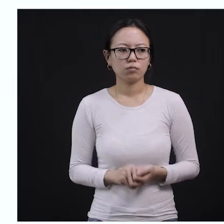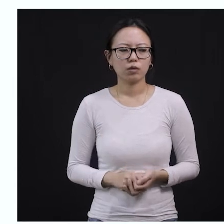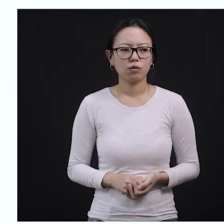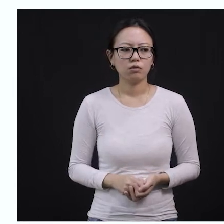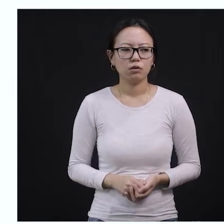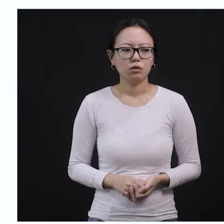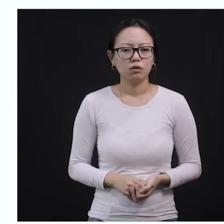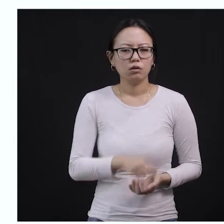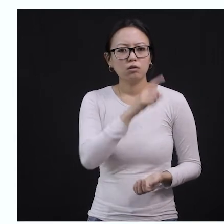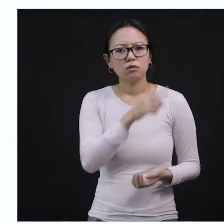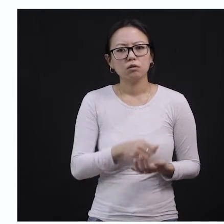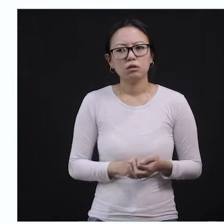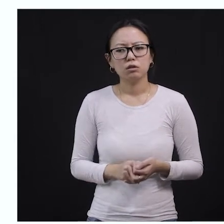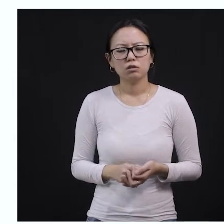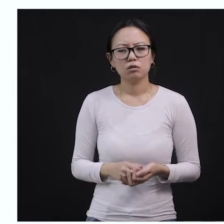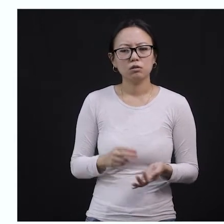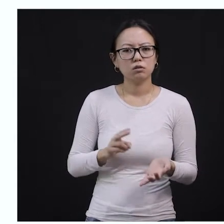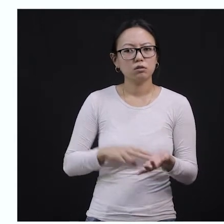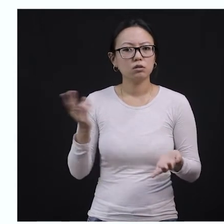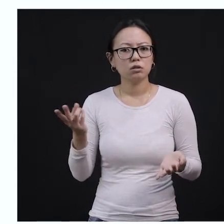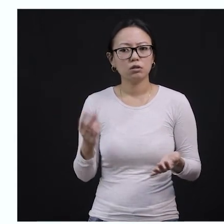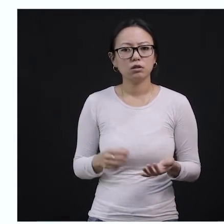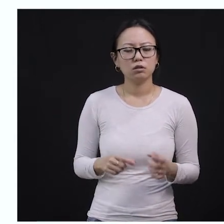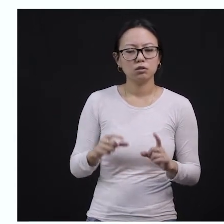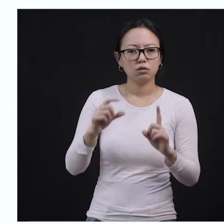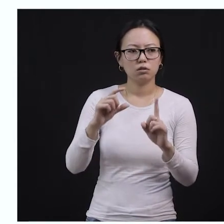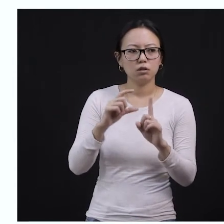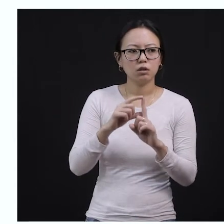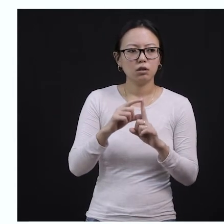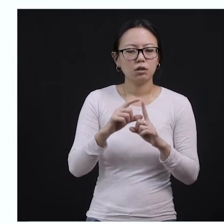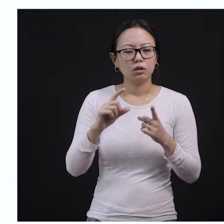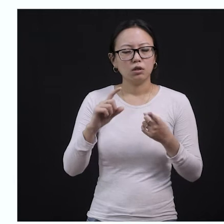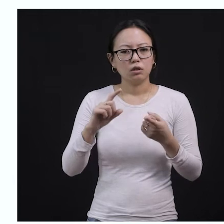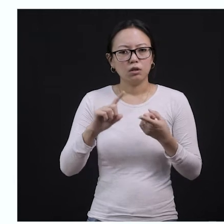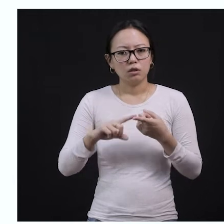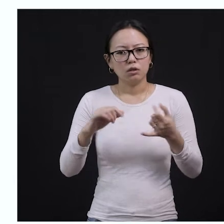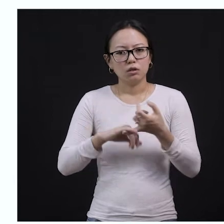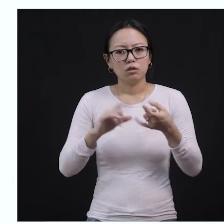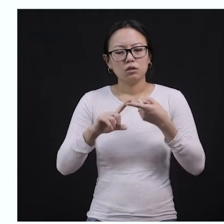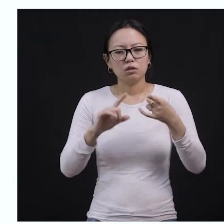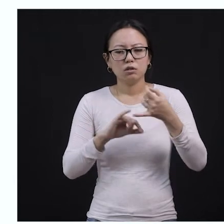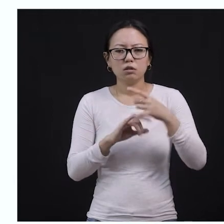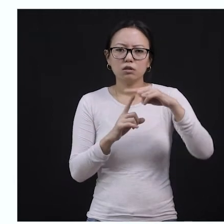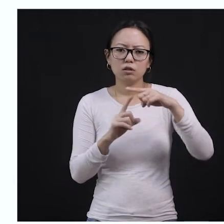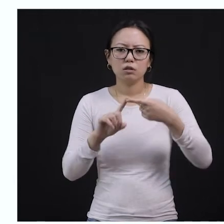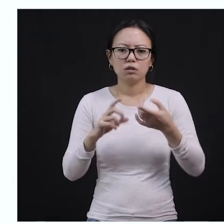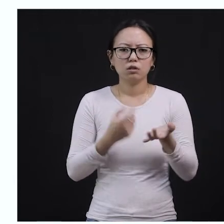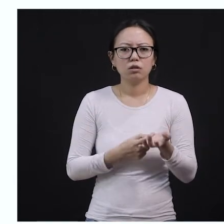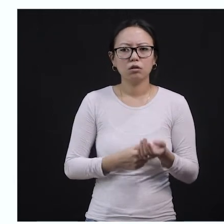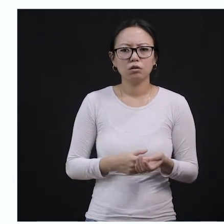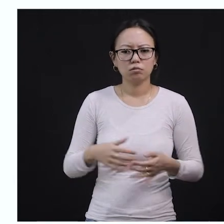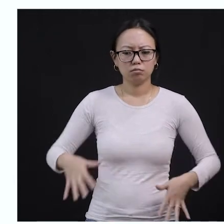destructions which are caused. So after the destruction, we need to help one another to clear